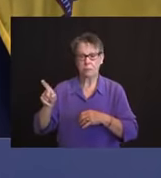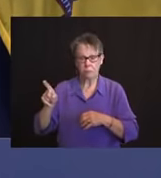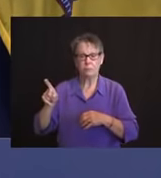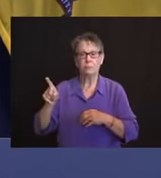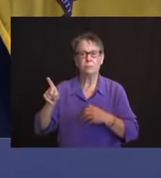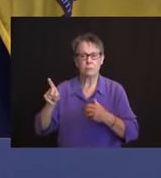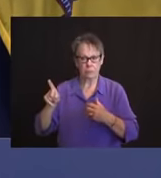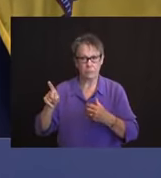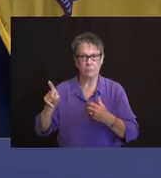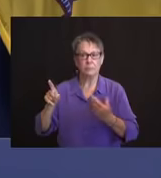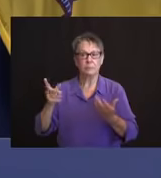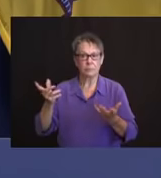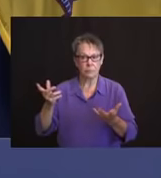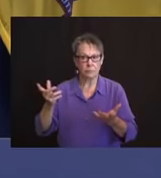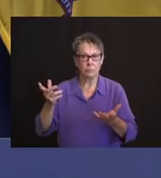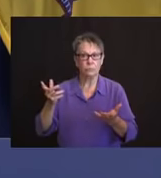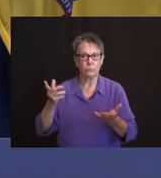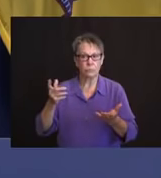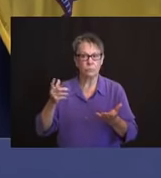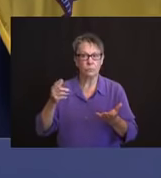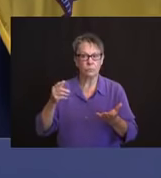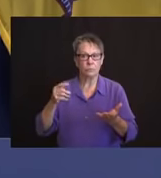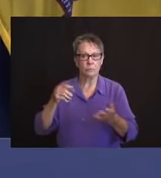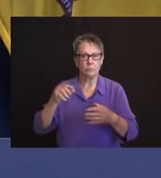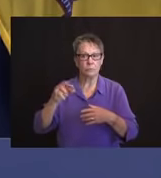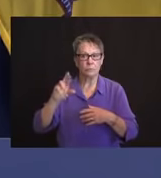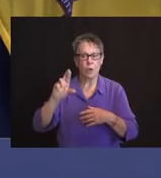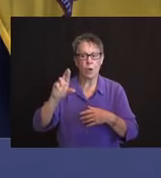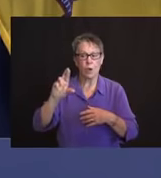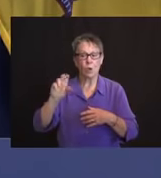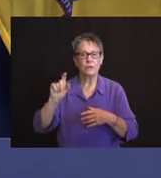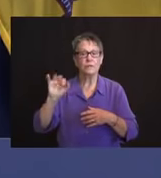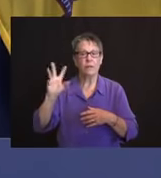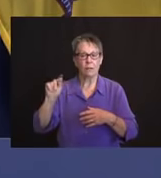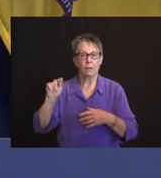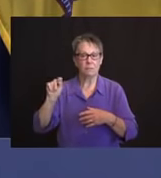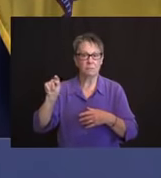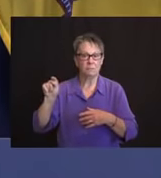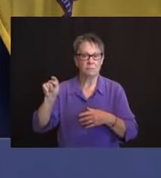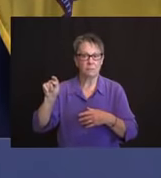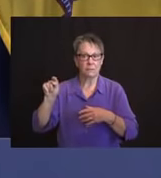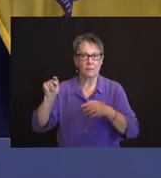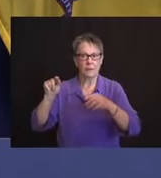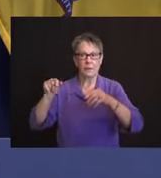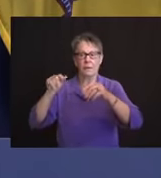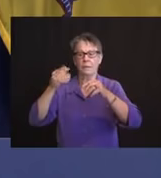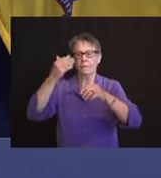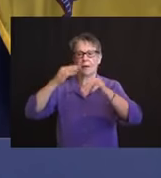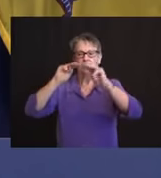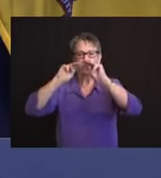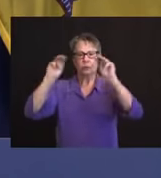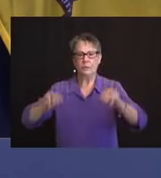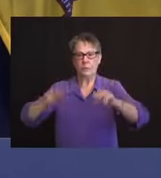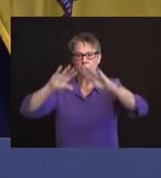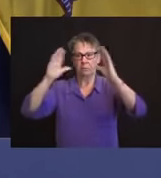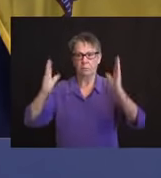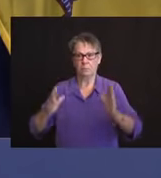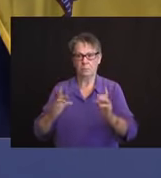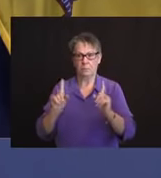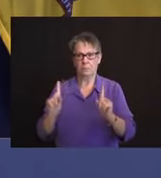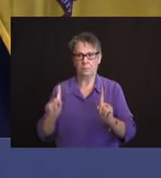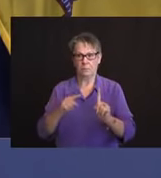Theodore Roosevelt in particular, but there was a depiction of a Native American and an African American that was particularly offensive, and I think we have